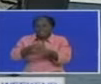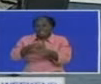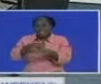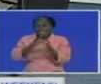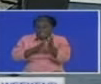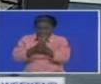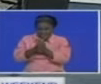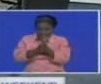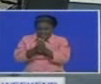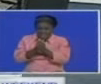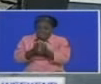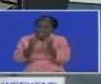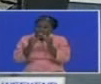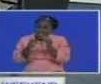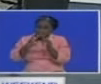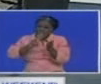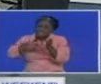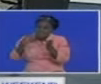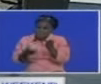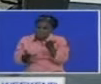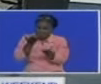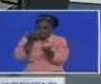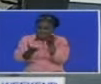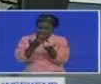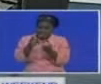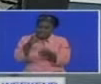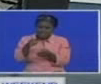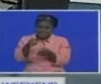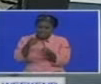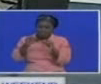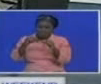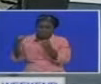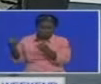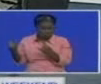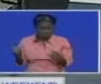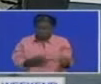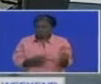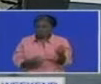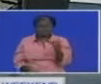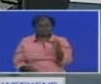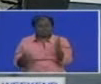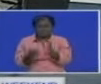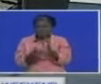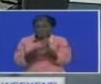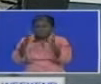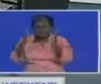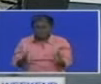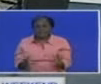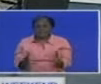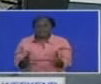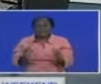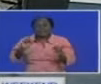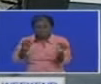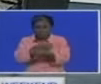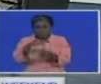interest, if we fail to balance, then we may actually throw to the balance in a way that we may not be able to recover. Uh-huh.